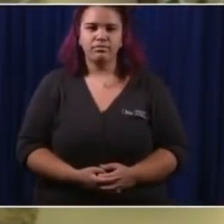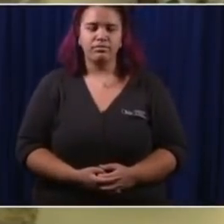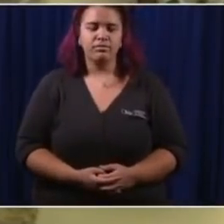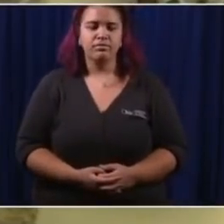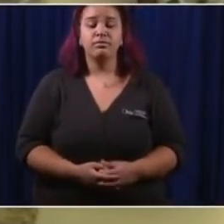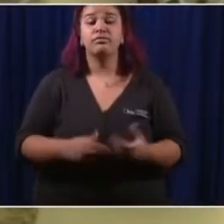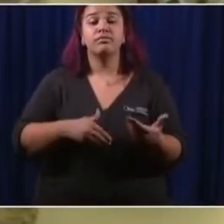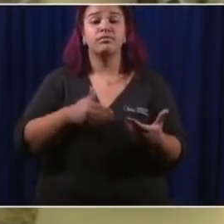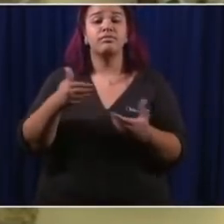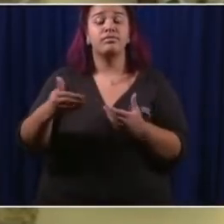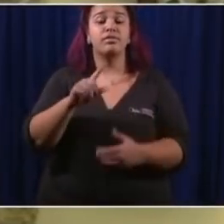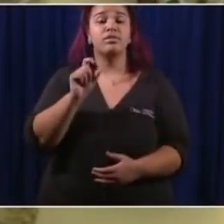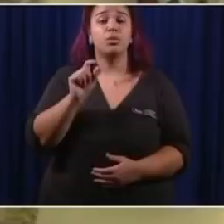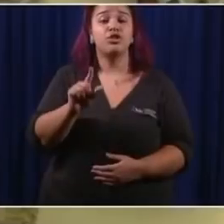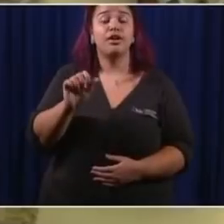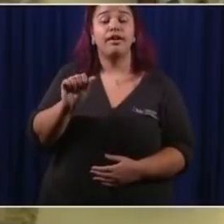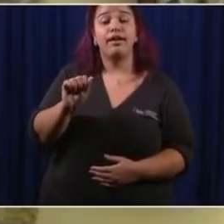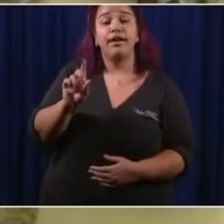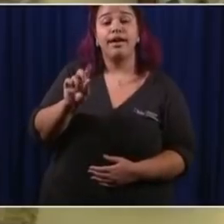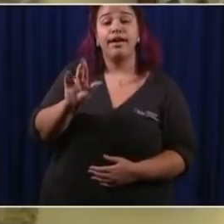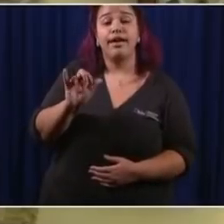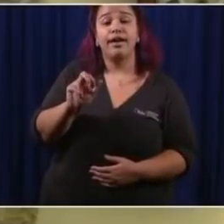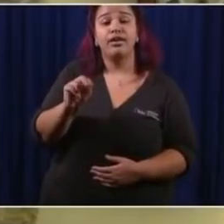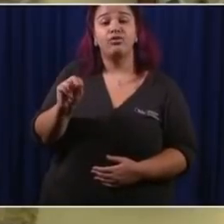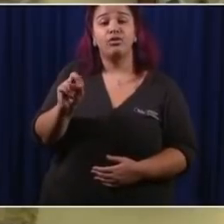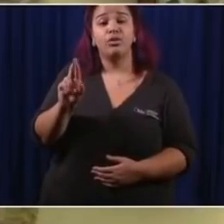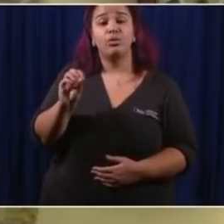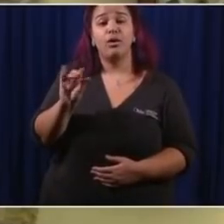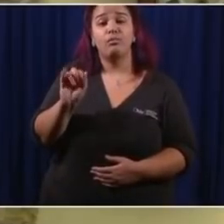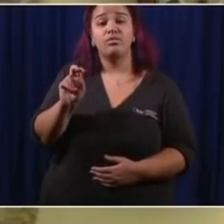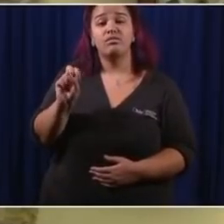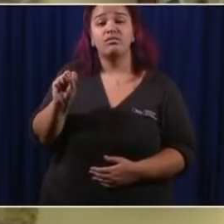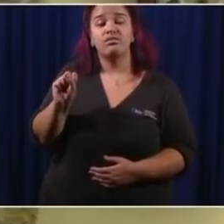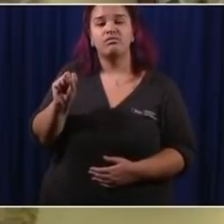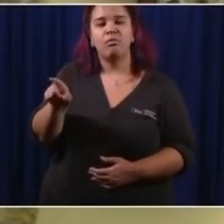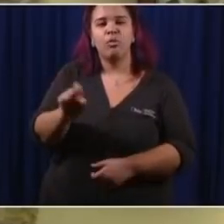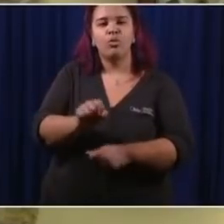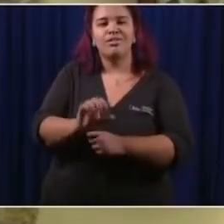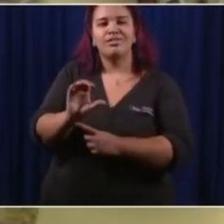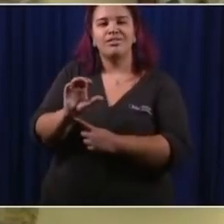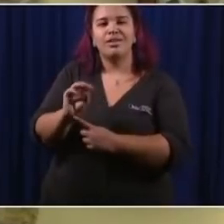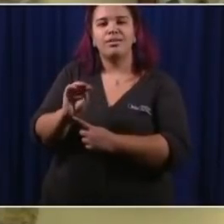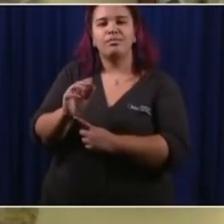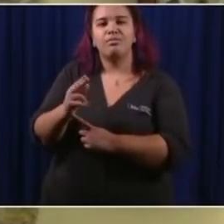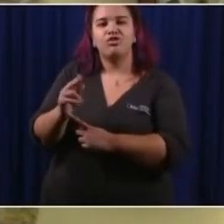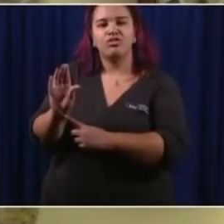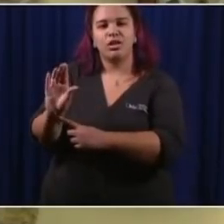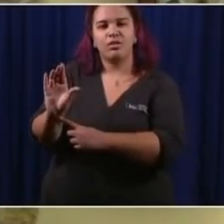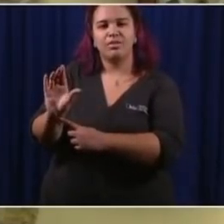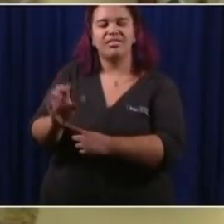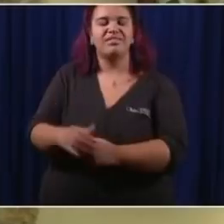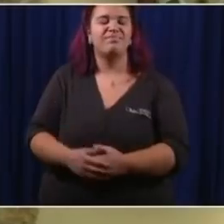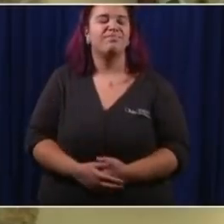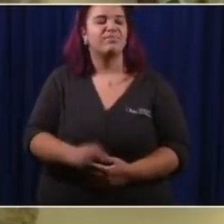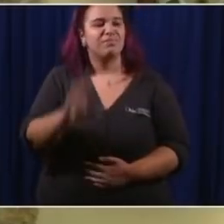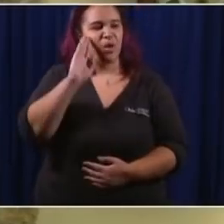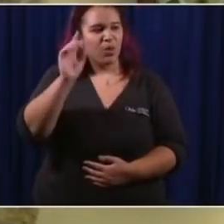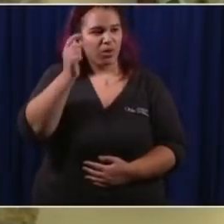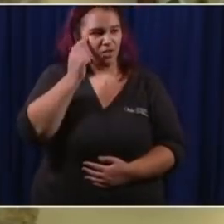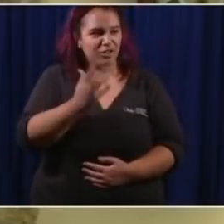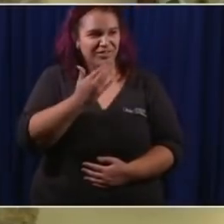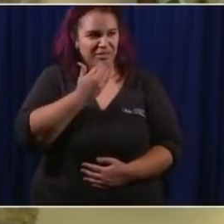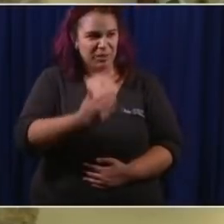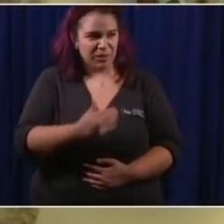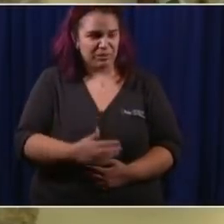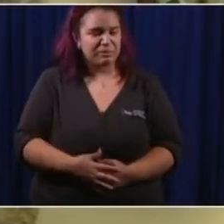Next question is from Adrian Robbins at WCMH in Columbus. Hey, Governor, thank you for doing this again. Is there